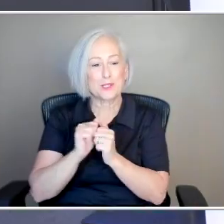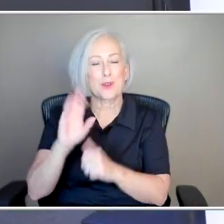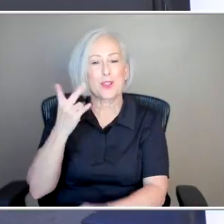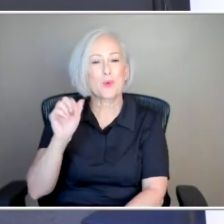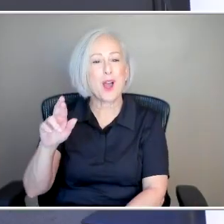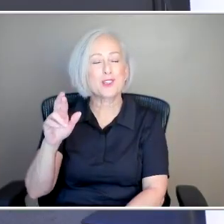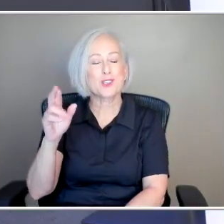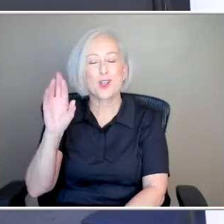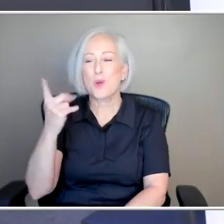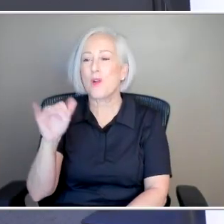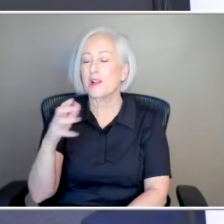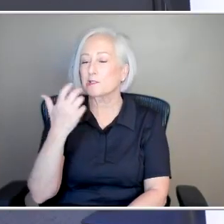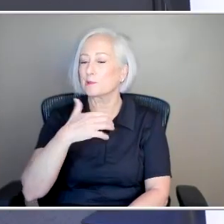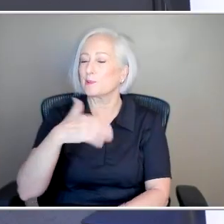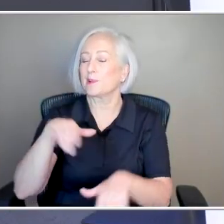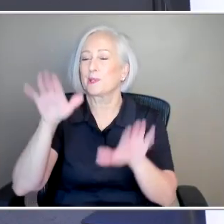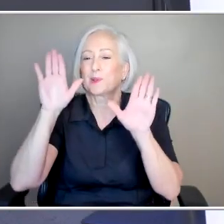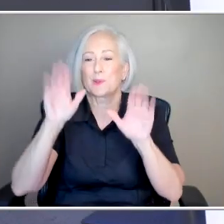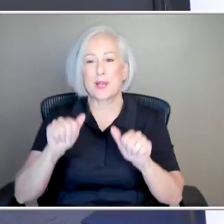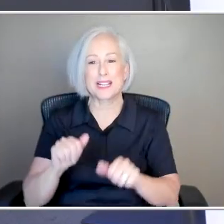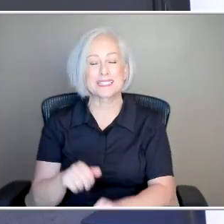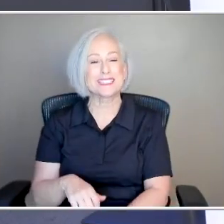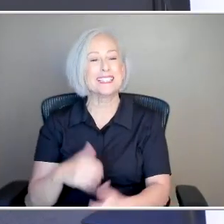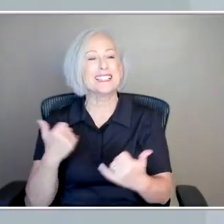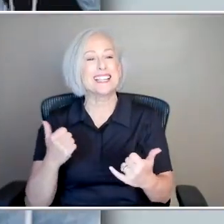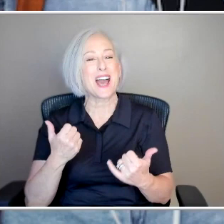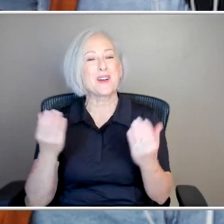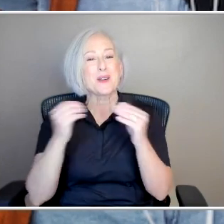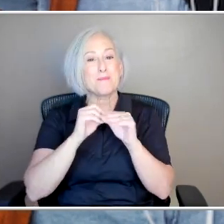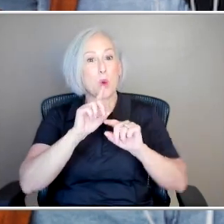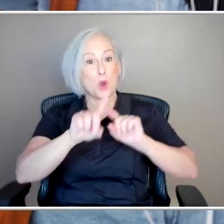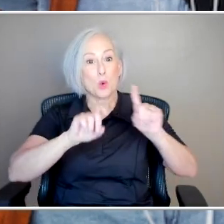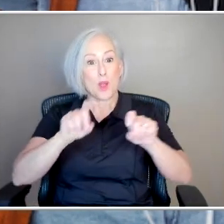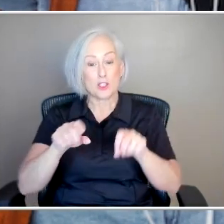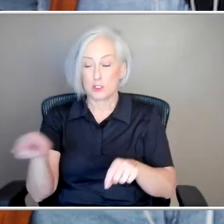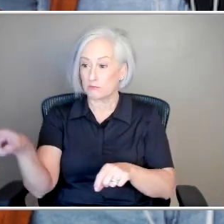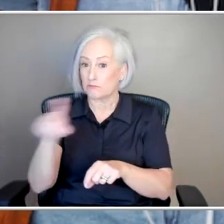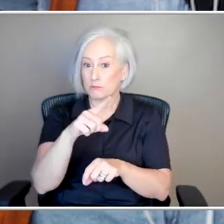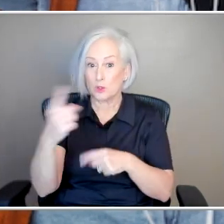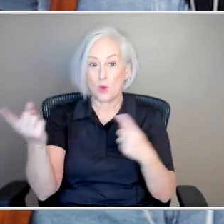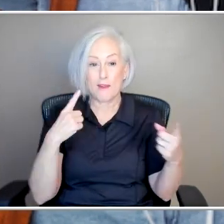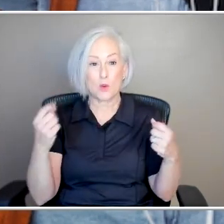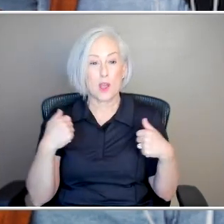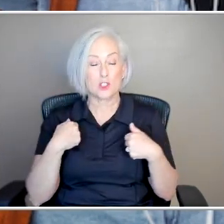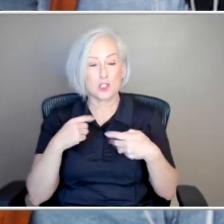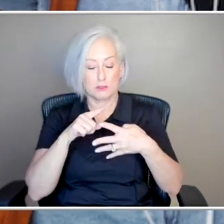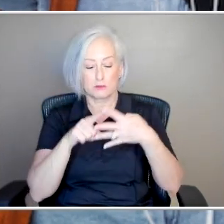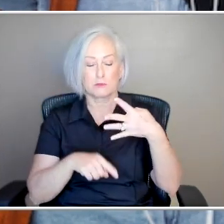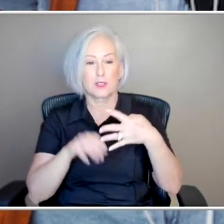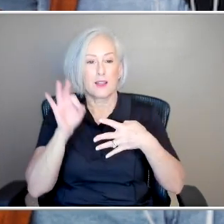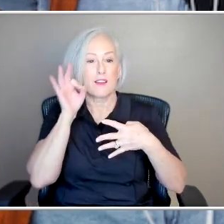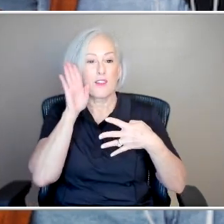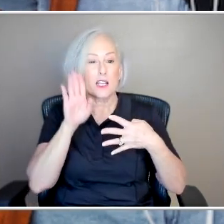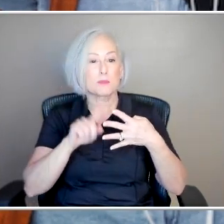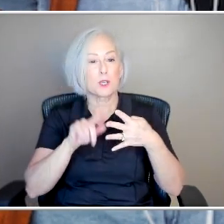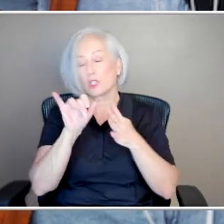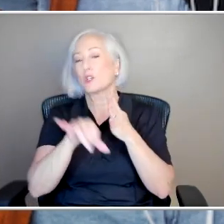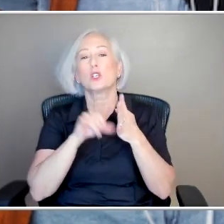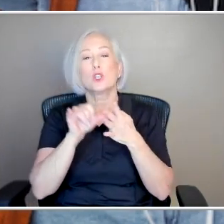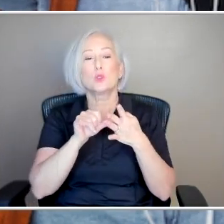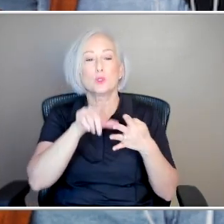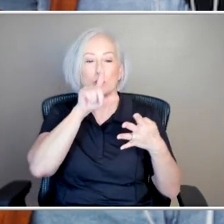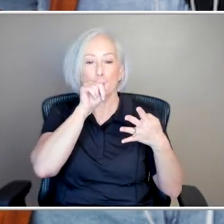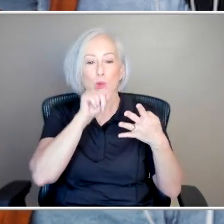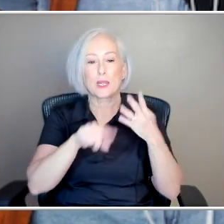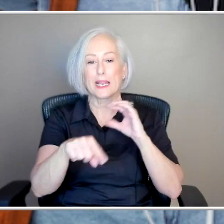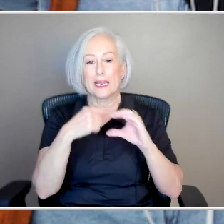we've got some more questions for both our docs here this morning. If you have any questions or comments, use the chat on YouTube or Facebook, tweet us, or email the Medical News Network. The